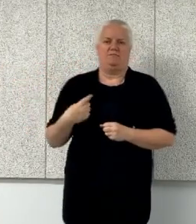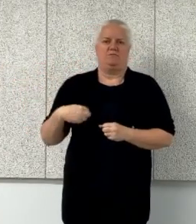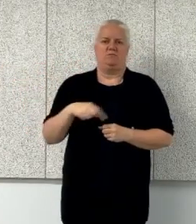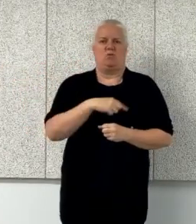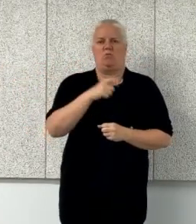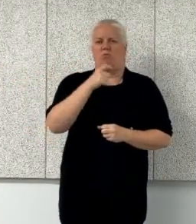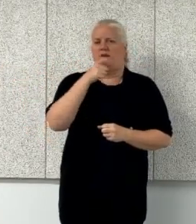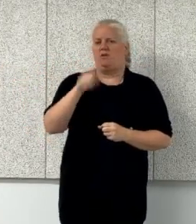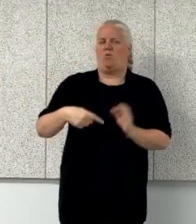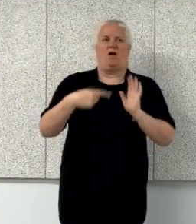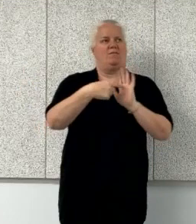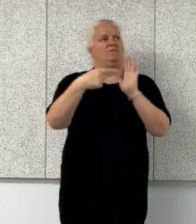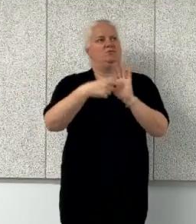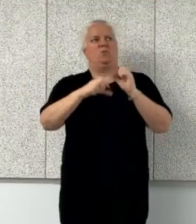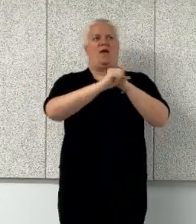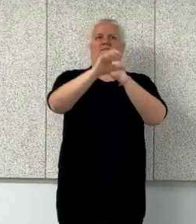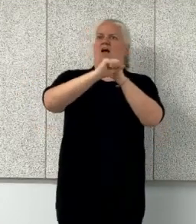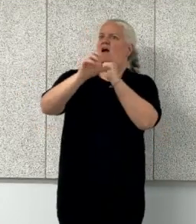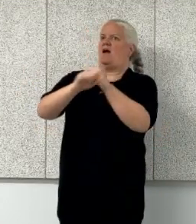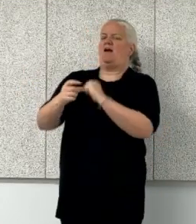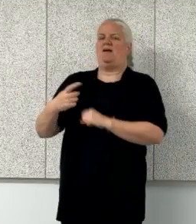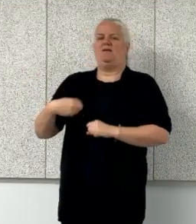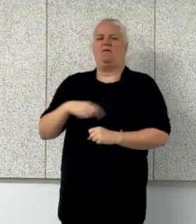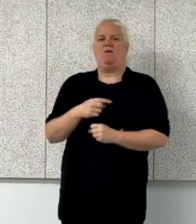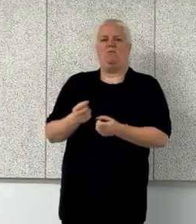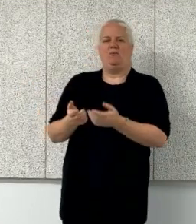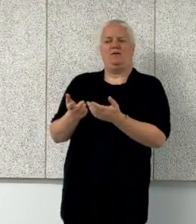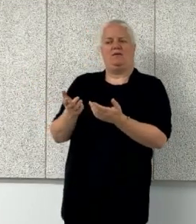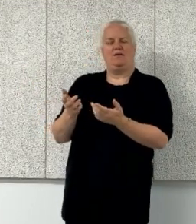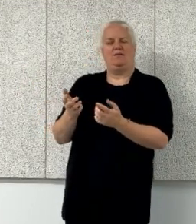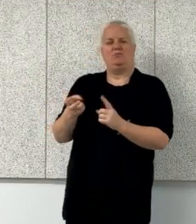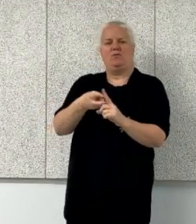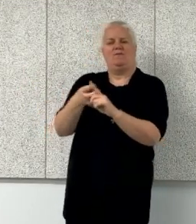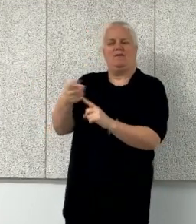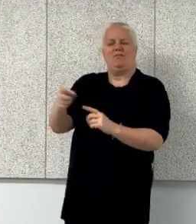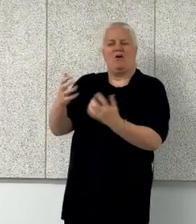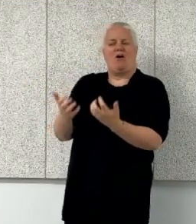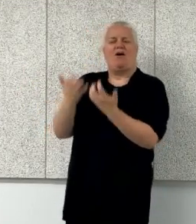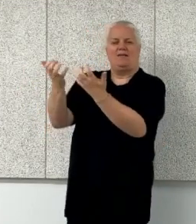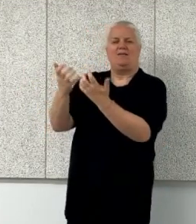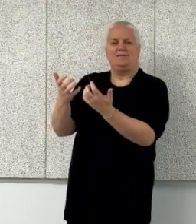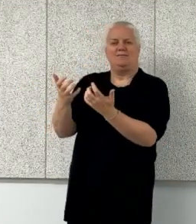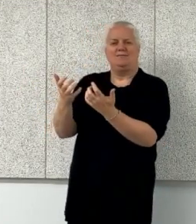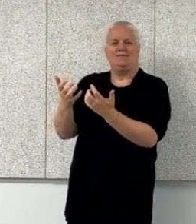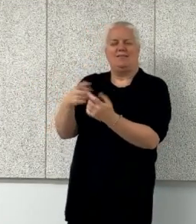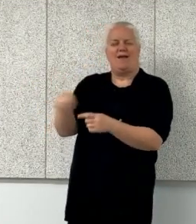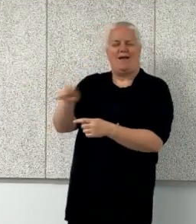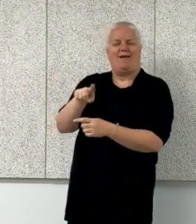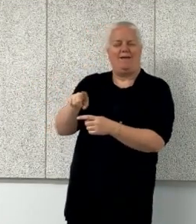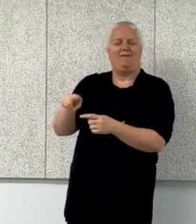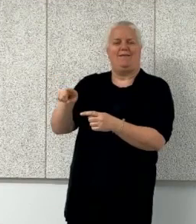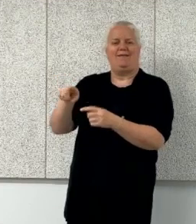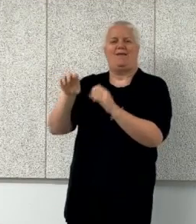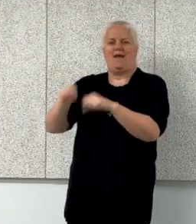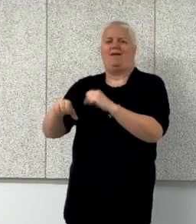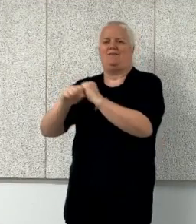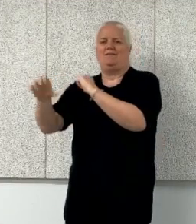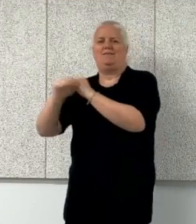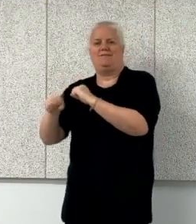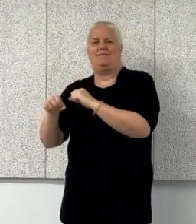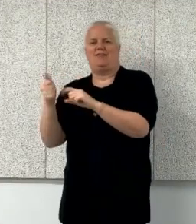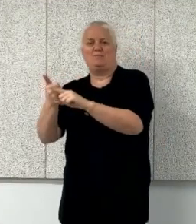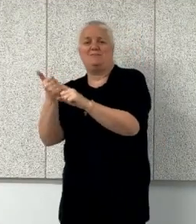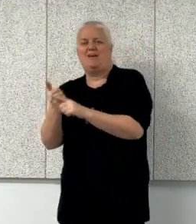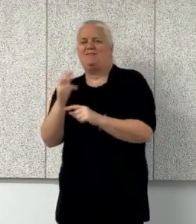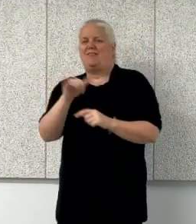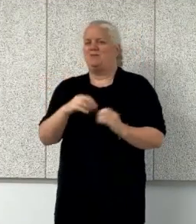flag wavers, ambassadors of our message, that we're doing the thing that a cool brand would do, which is like being cool and hoping that your consumers